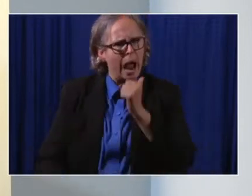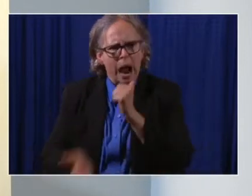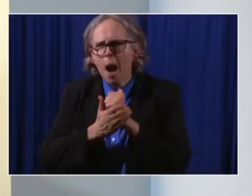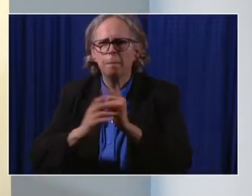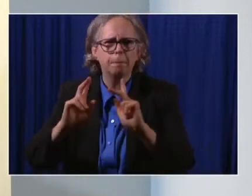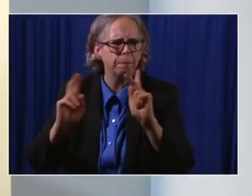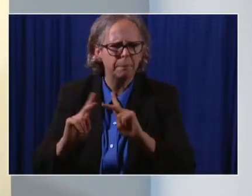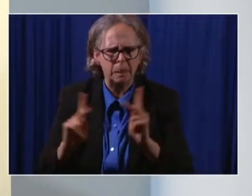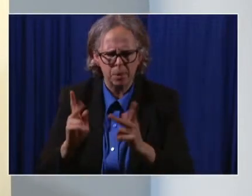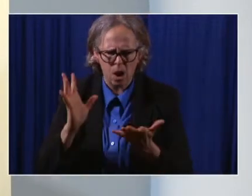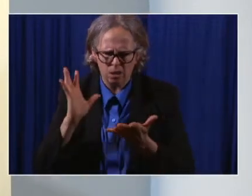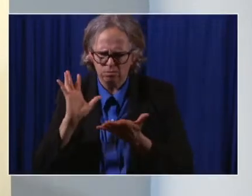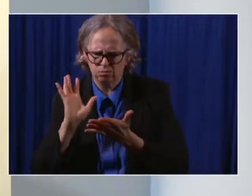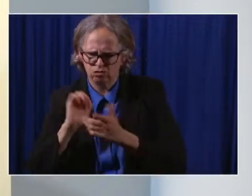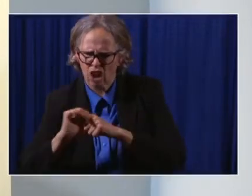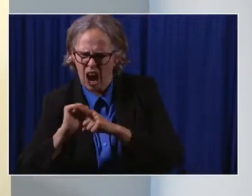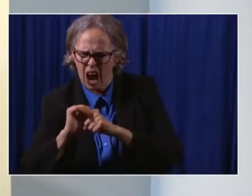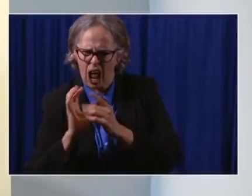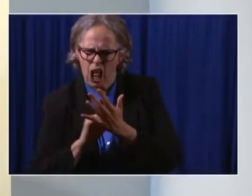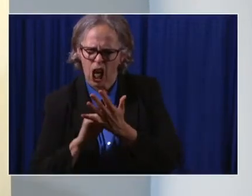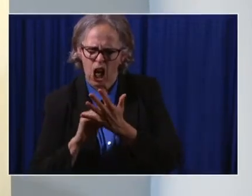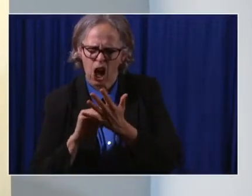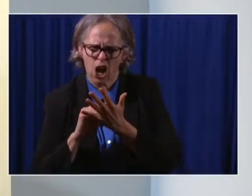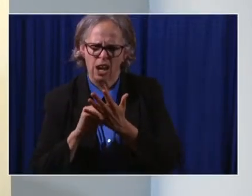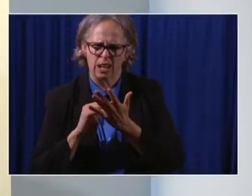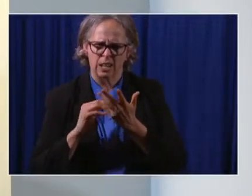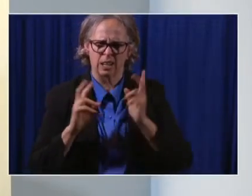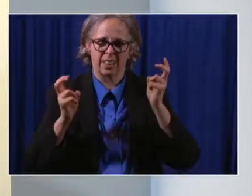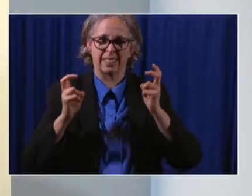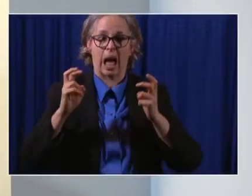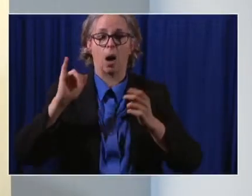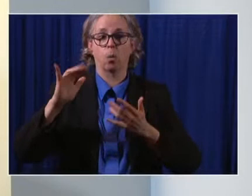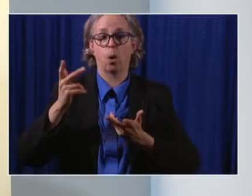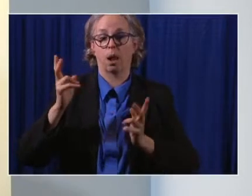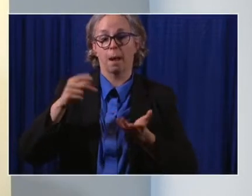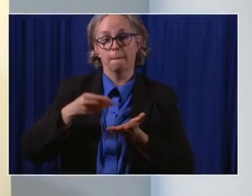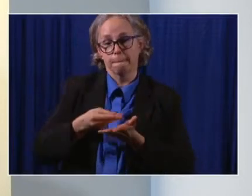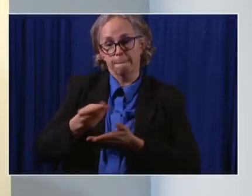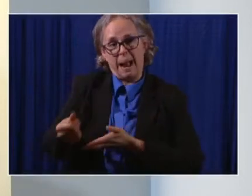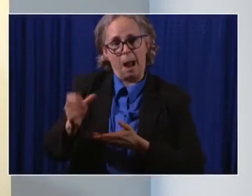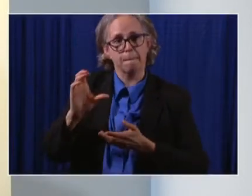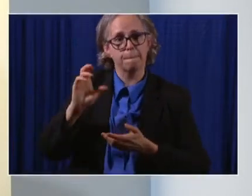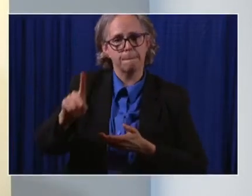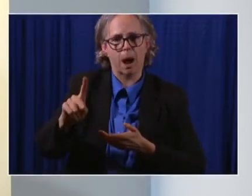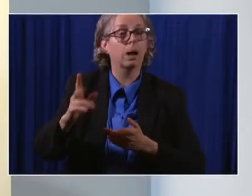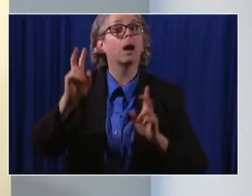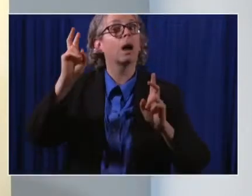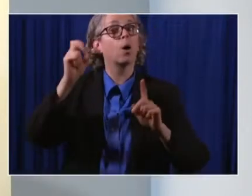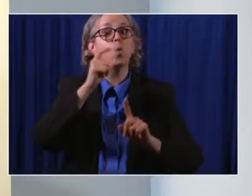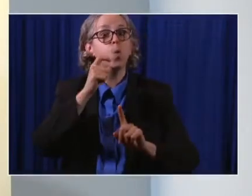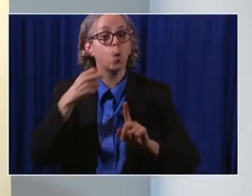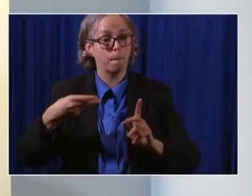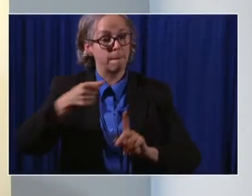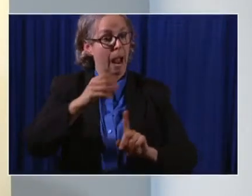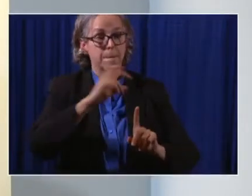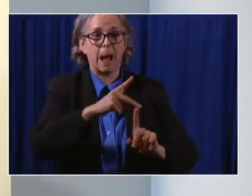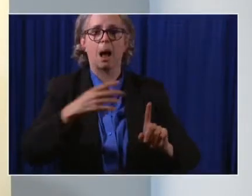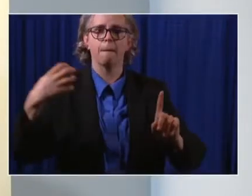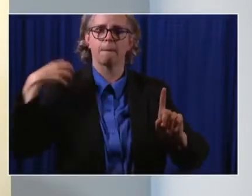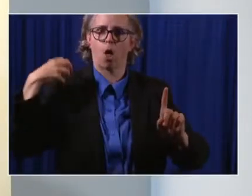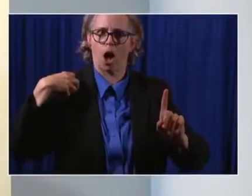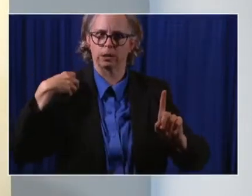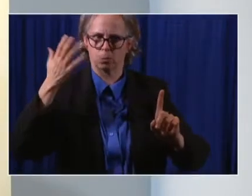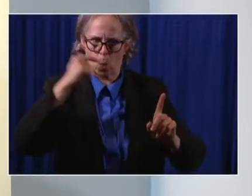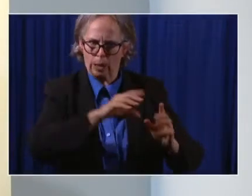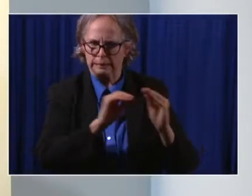employers up to $2,000 for a technology-focused credential earned by a current or prospective employee.